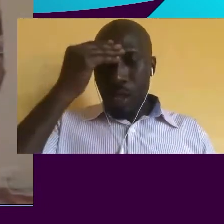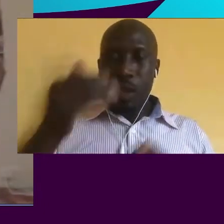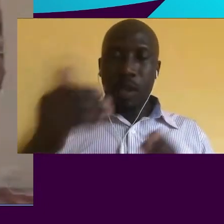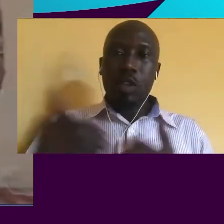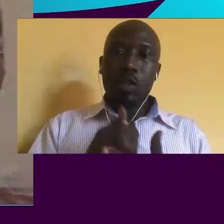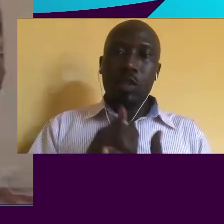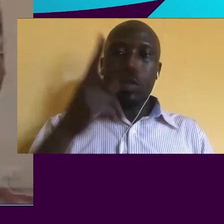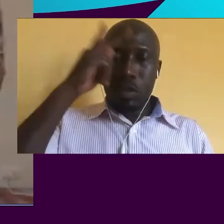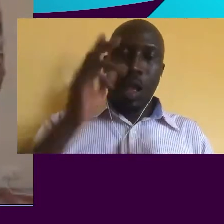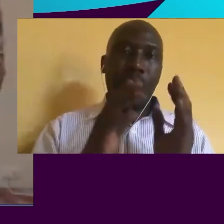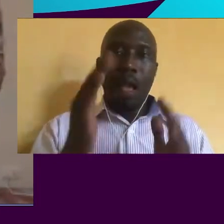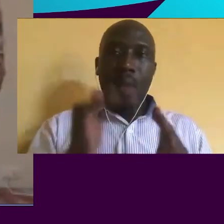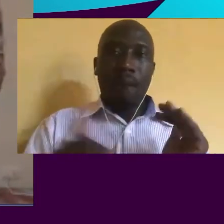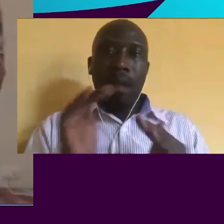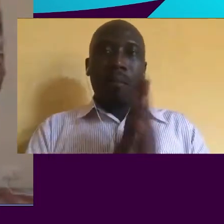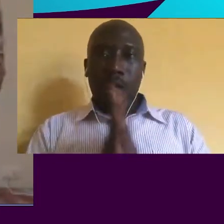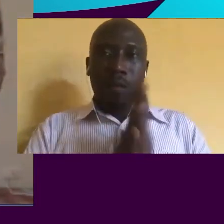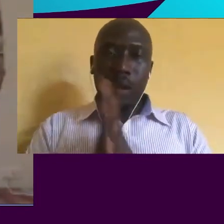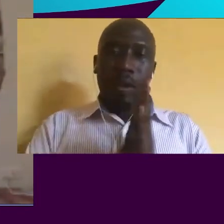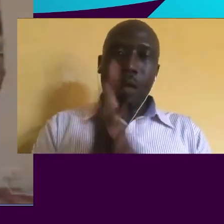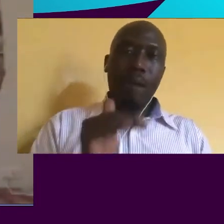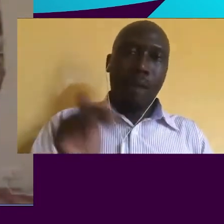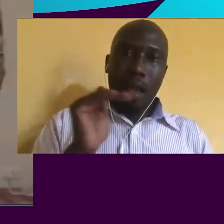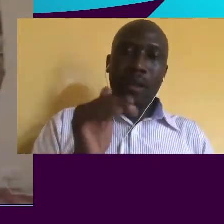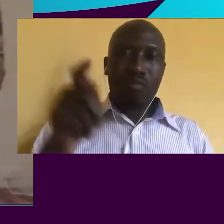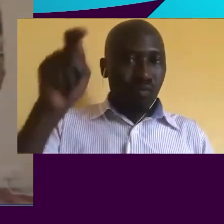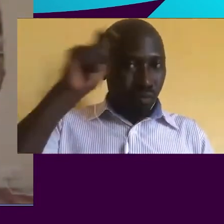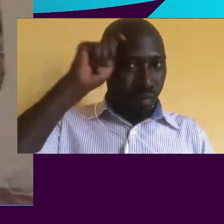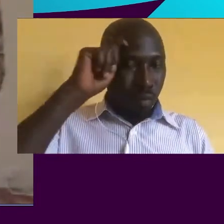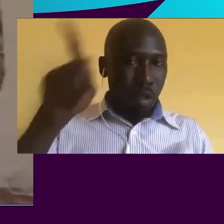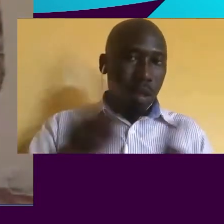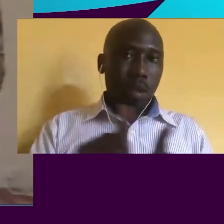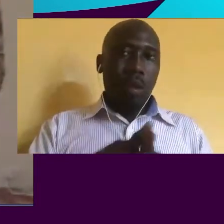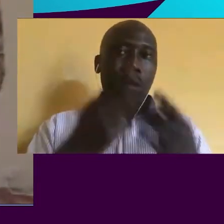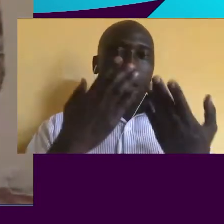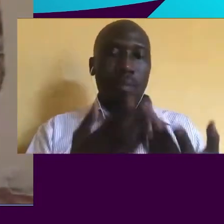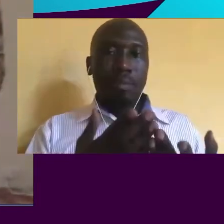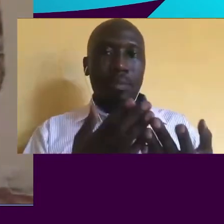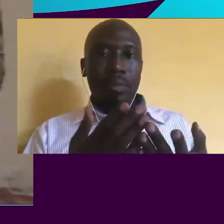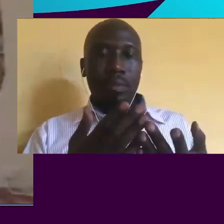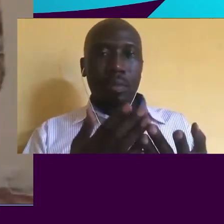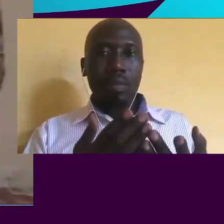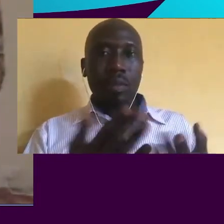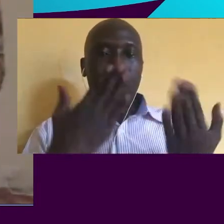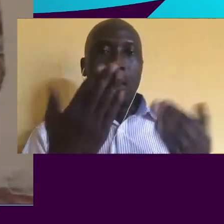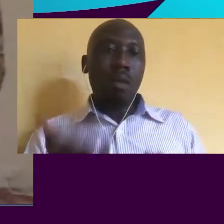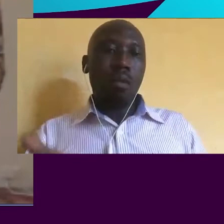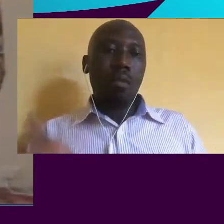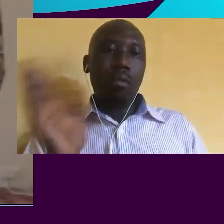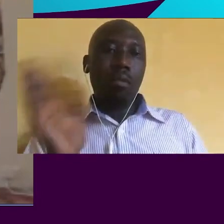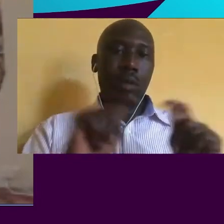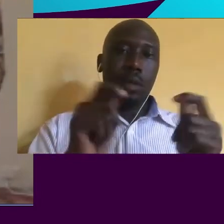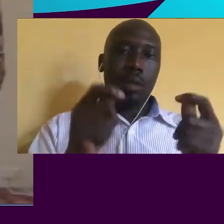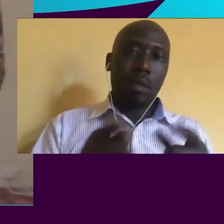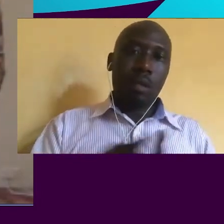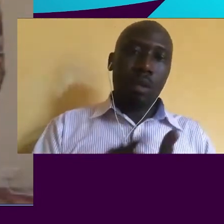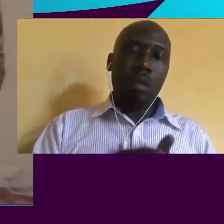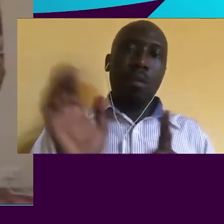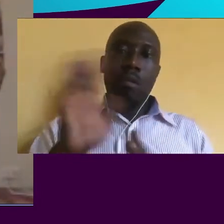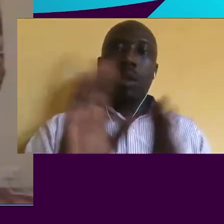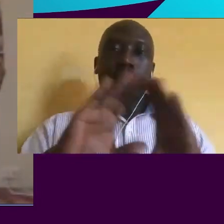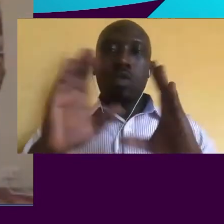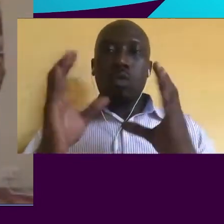highly talented, have great capacity to implement these sessions, but they go back to their teams, they go back to their communities, they go back to